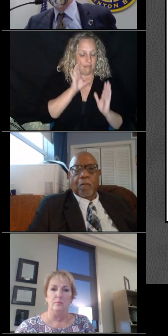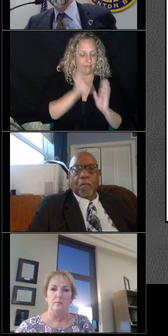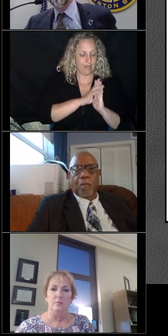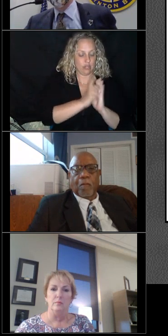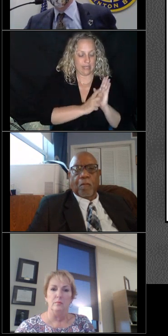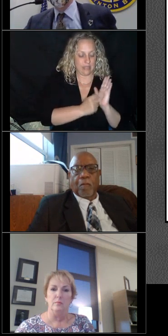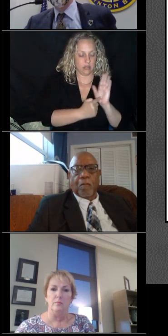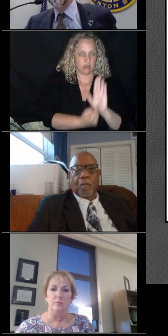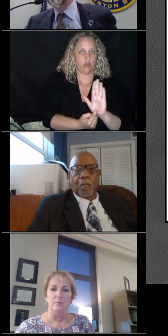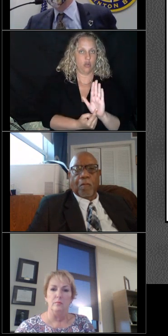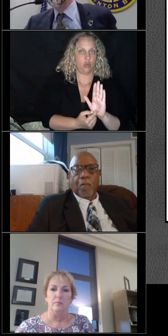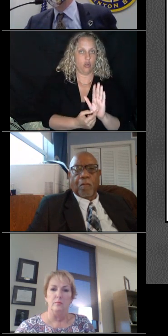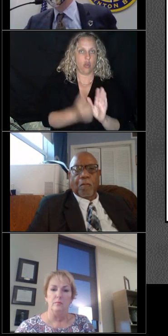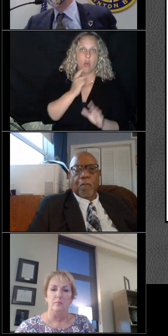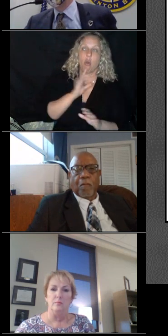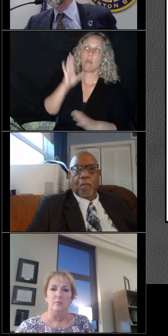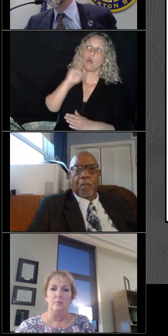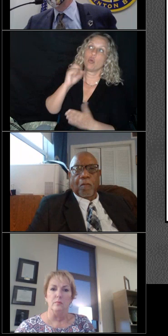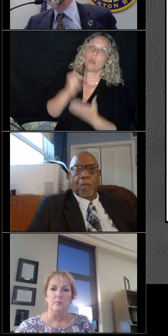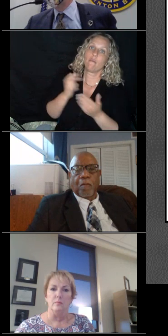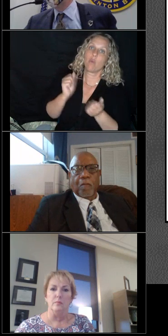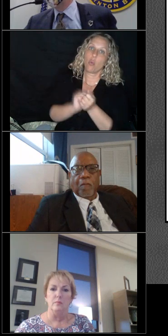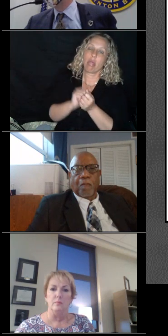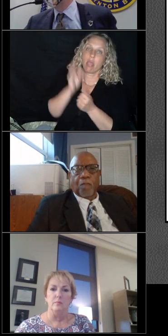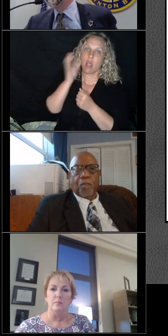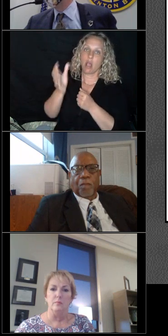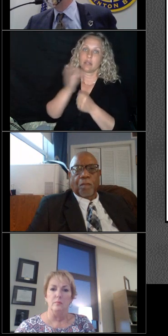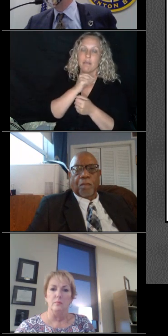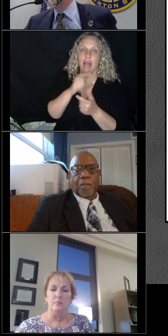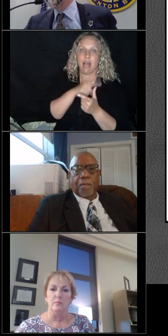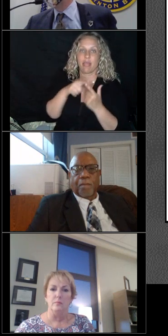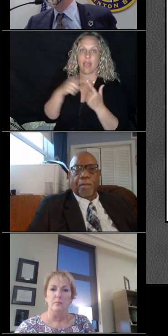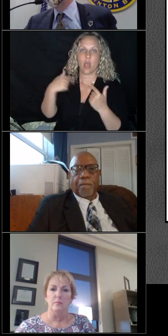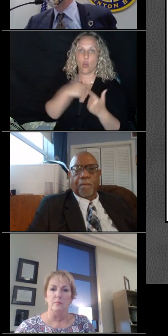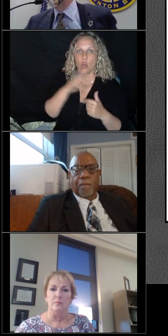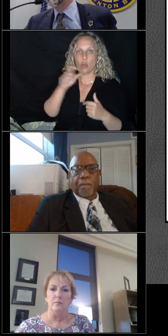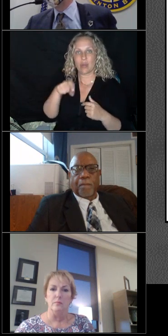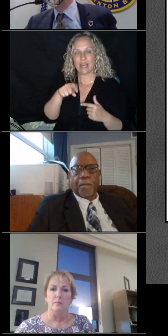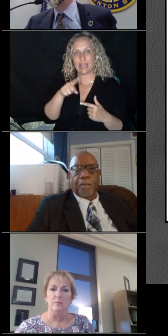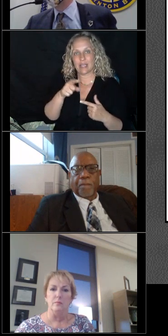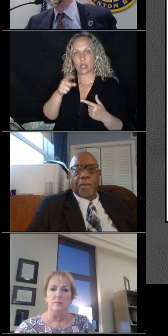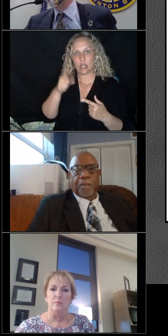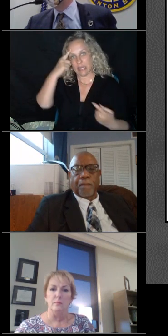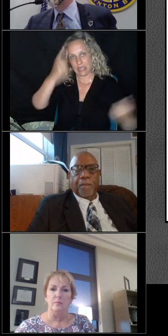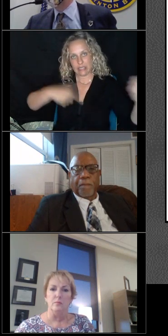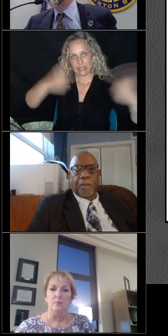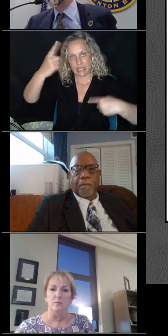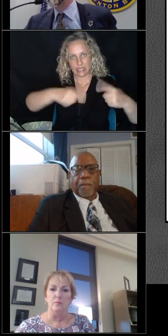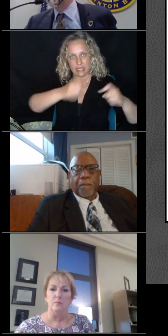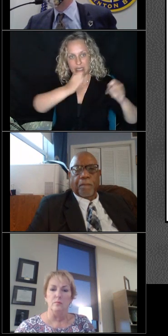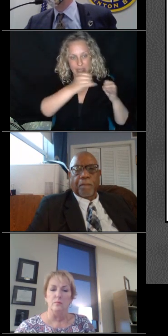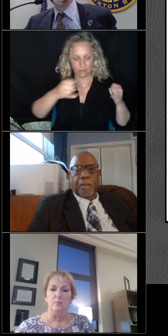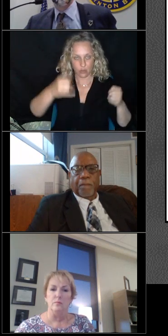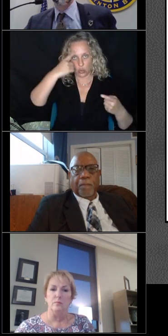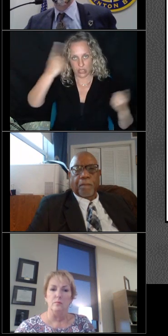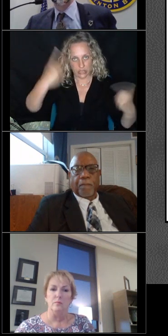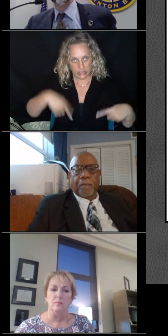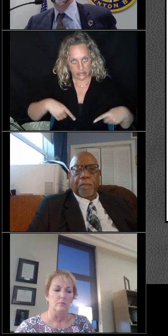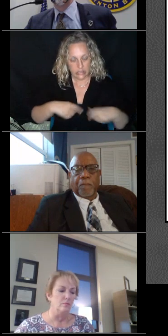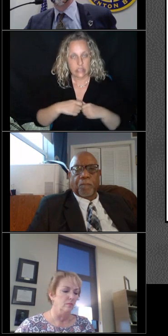say is I like to have a motion to approve with concept, and that we would need consensus, individual consensus